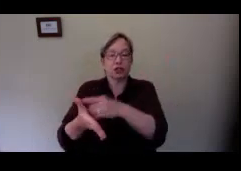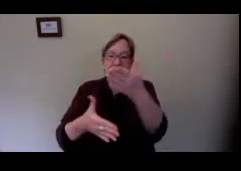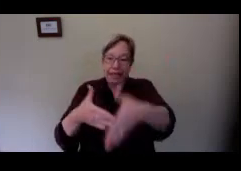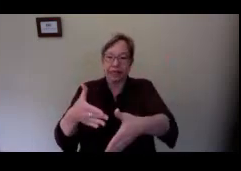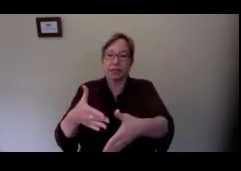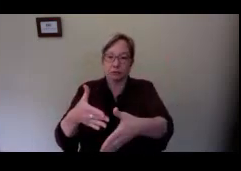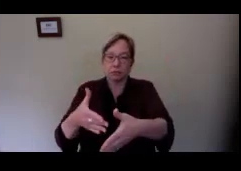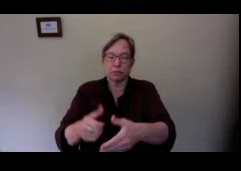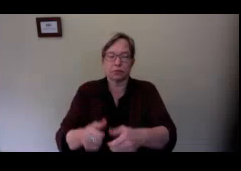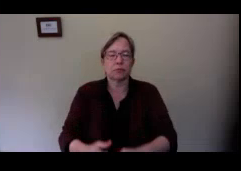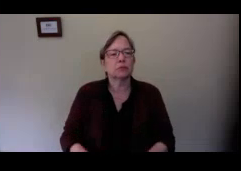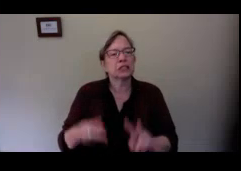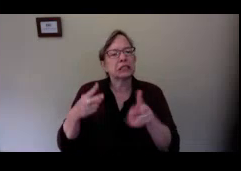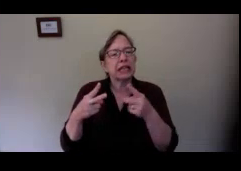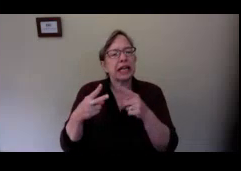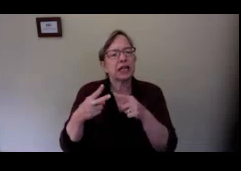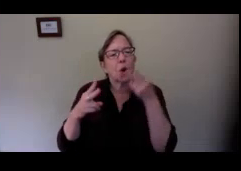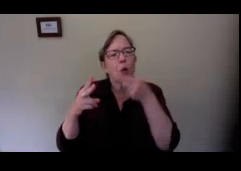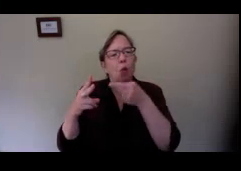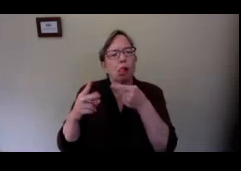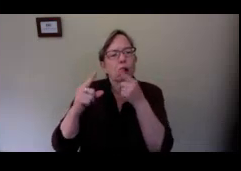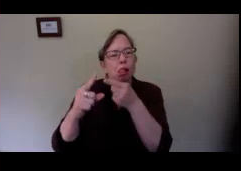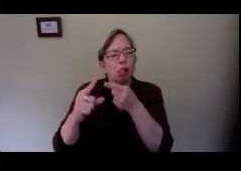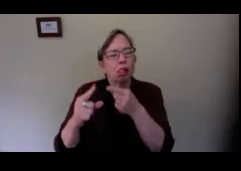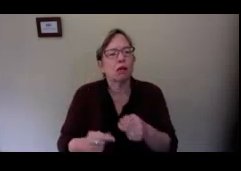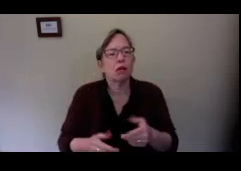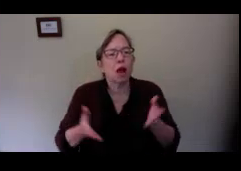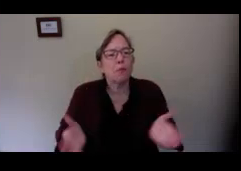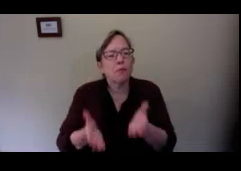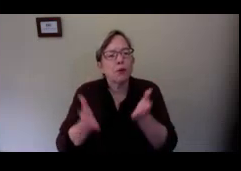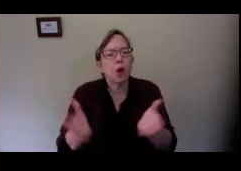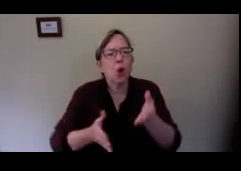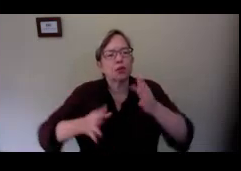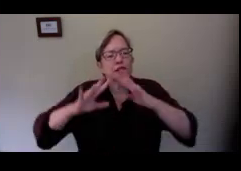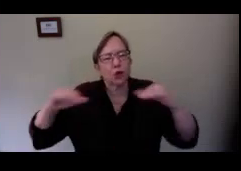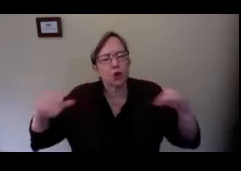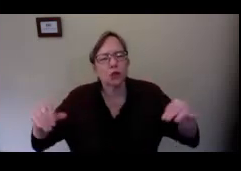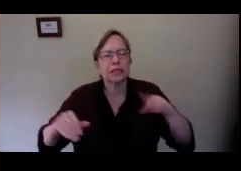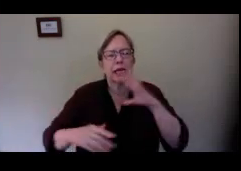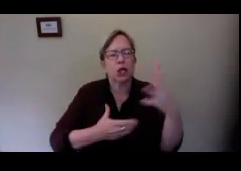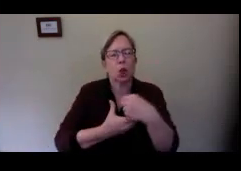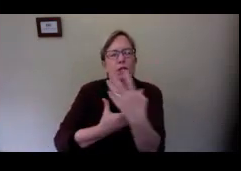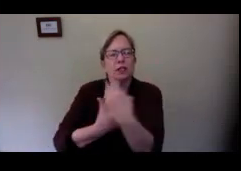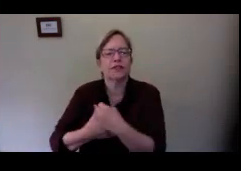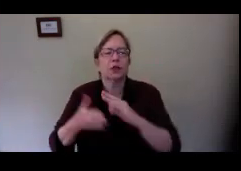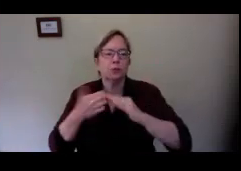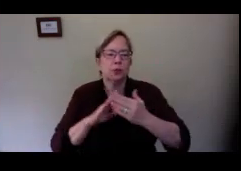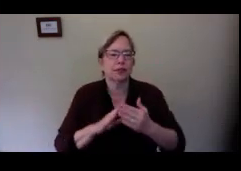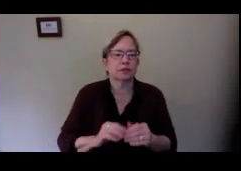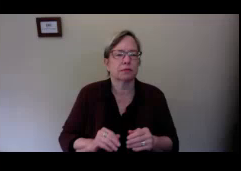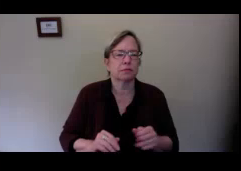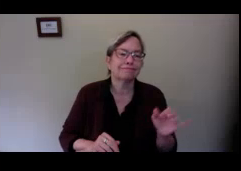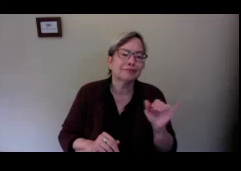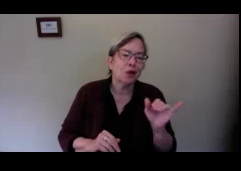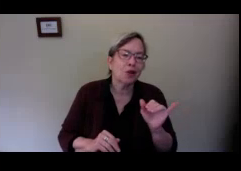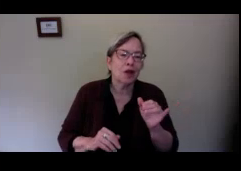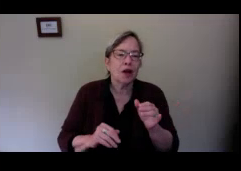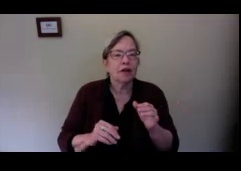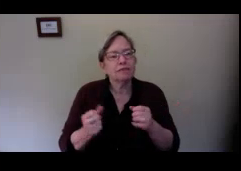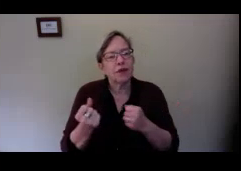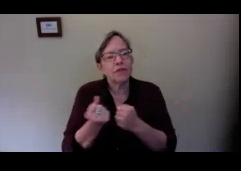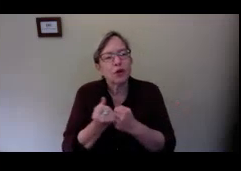And the second goal of fair housing laws is to promote diverse, inclusive communities, otherwise known as affirmatively furthering